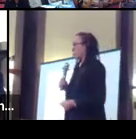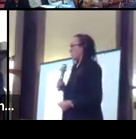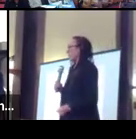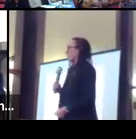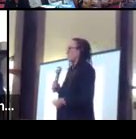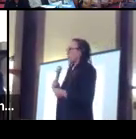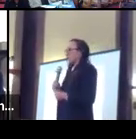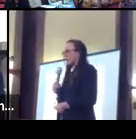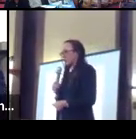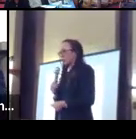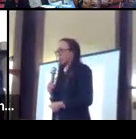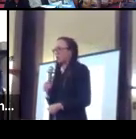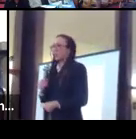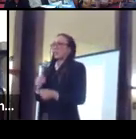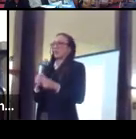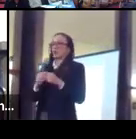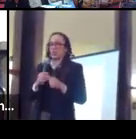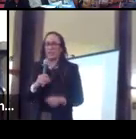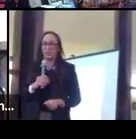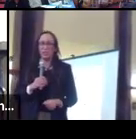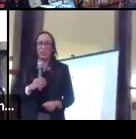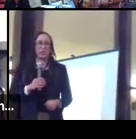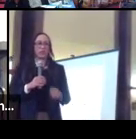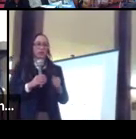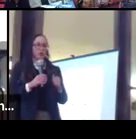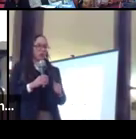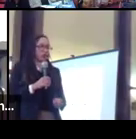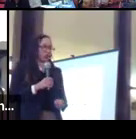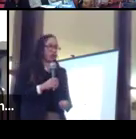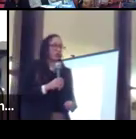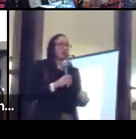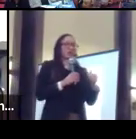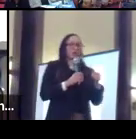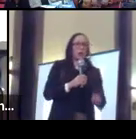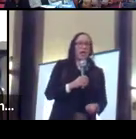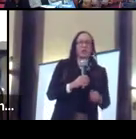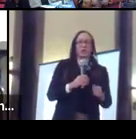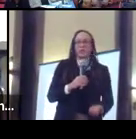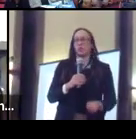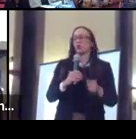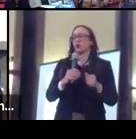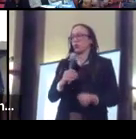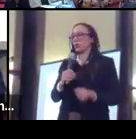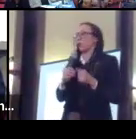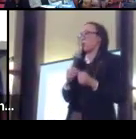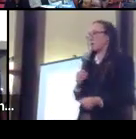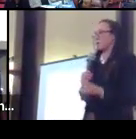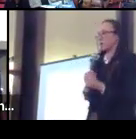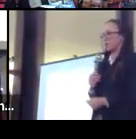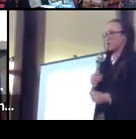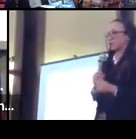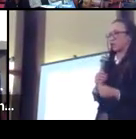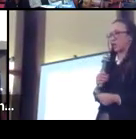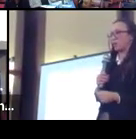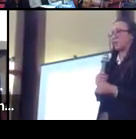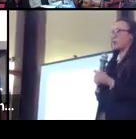to be opportunity. Funding source, if there's an idea, if there's a vision, if there's a path that gets you to doing one